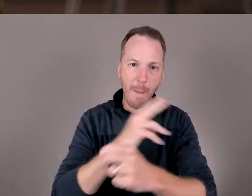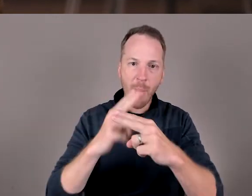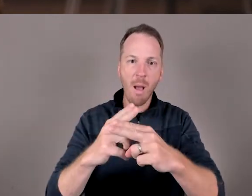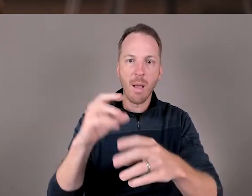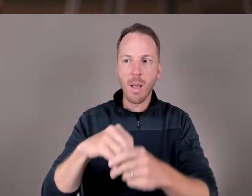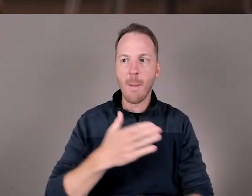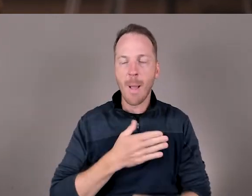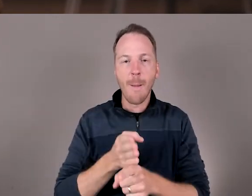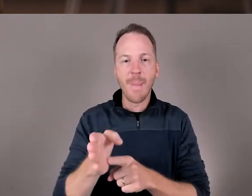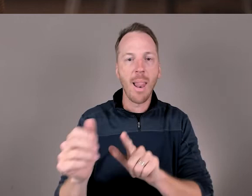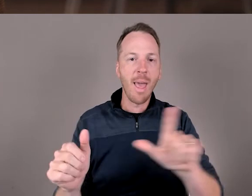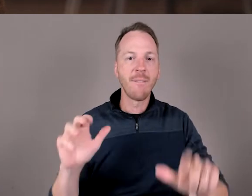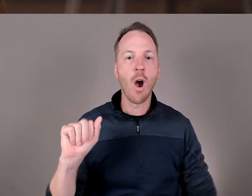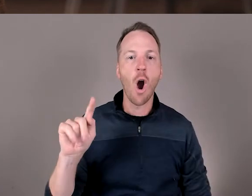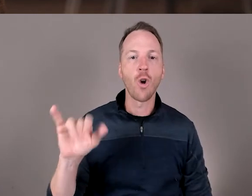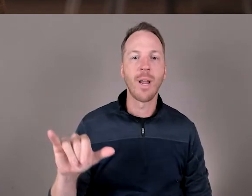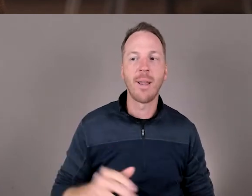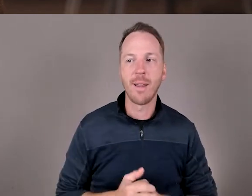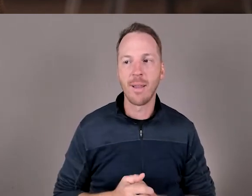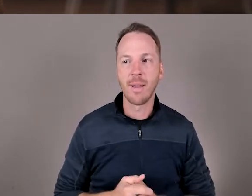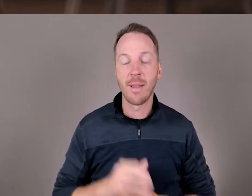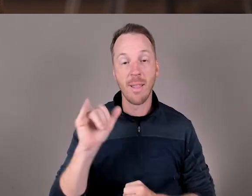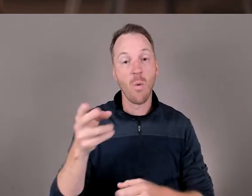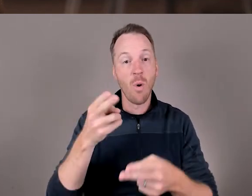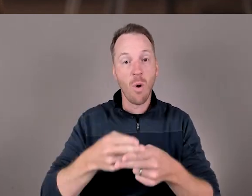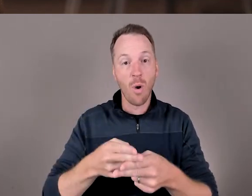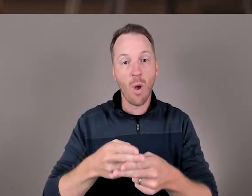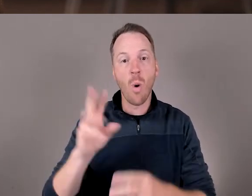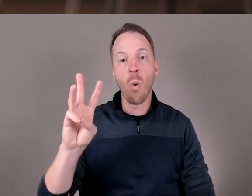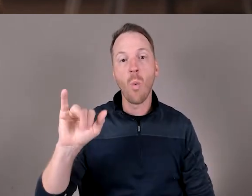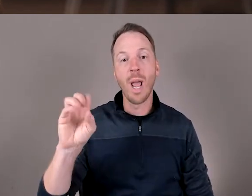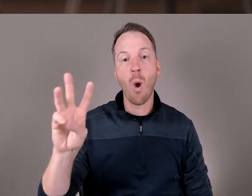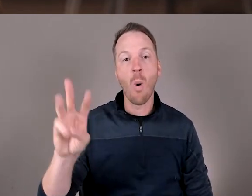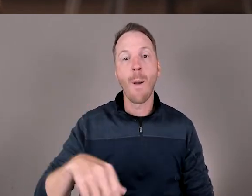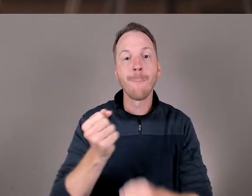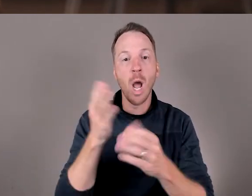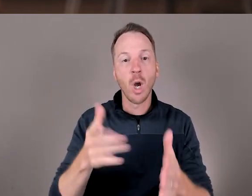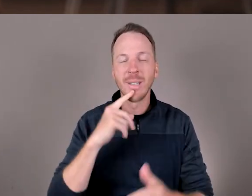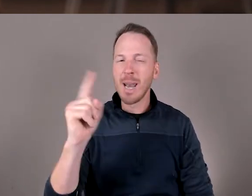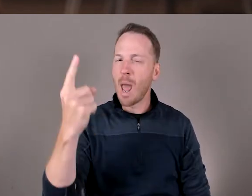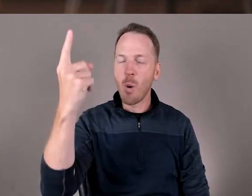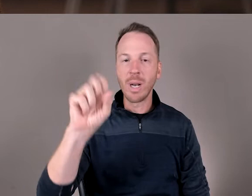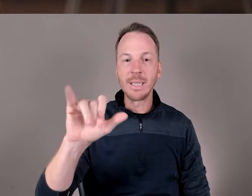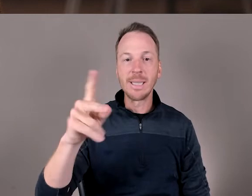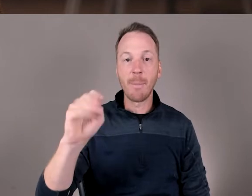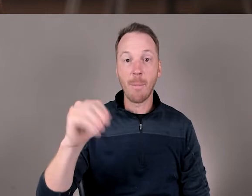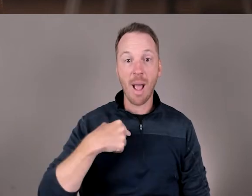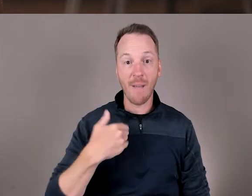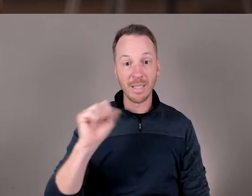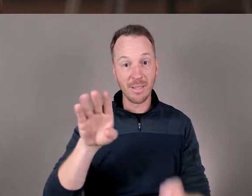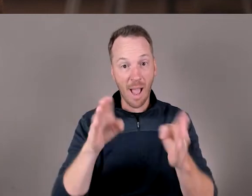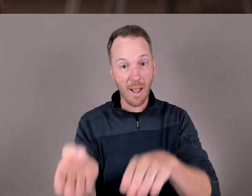my main left artery, which is what they call the widowmaker. He told me that the number one symptom for what I had is